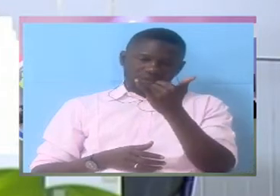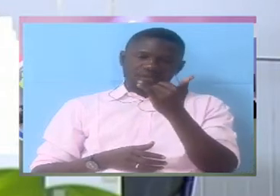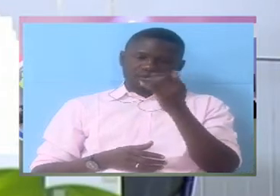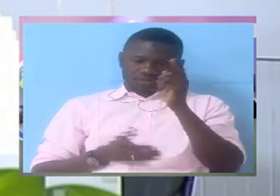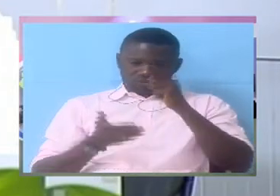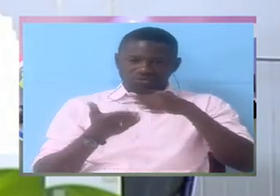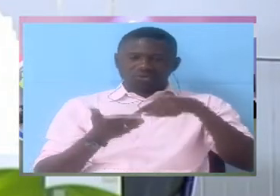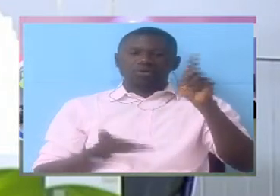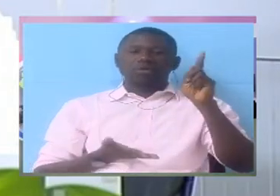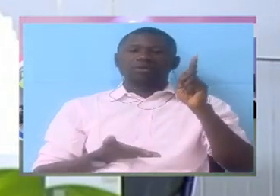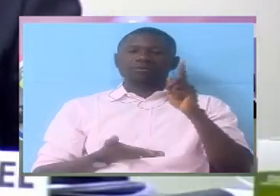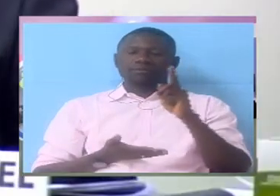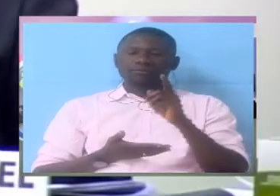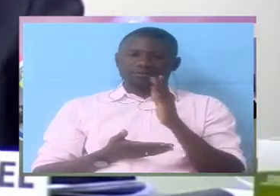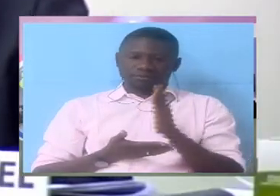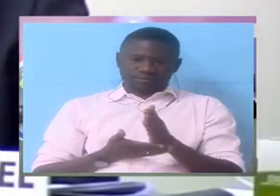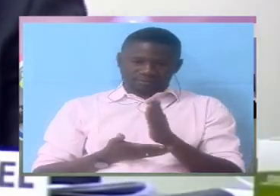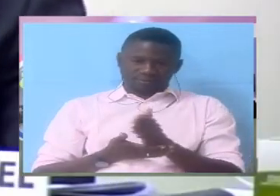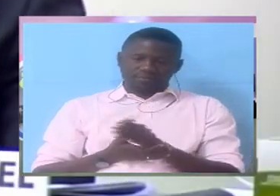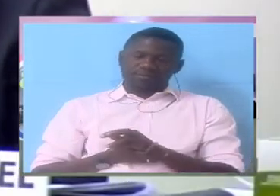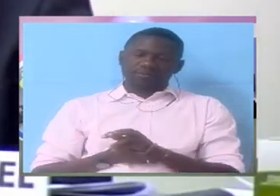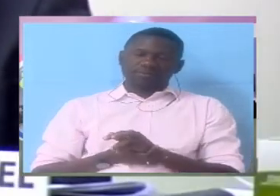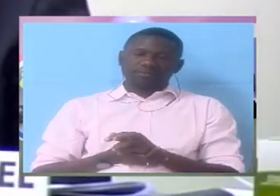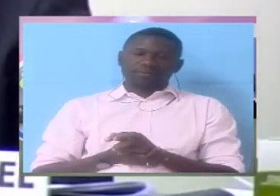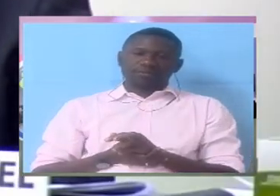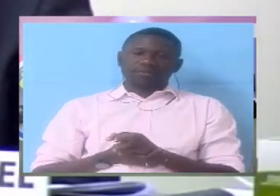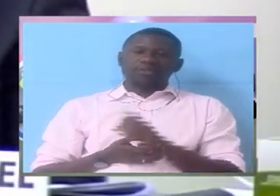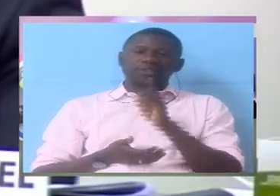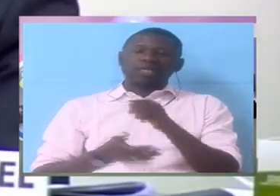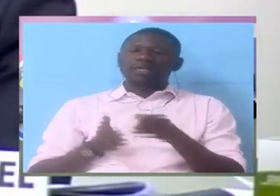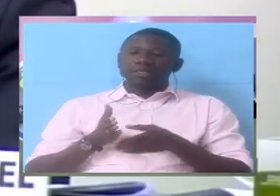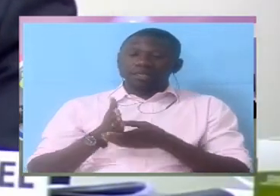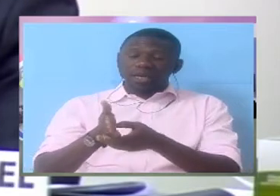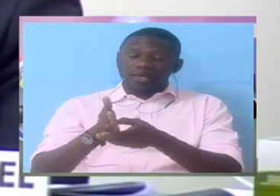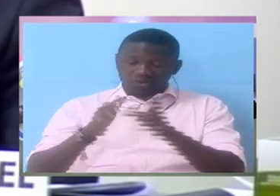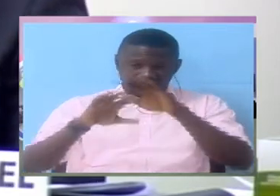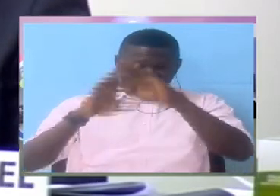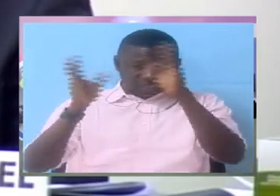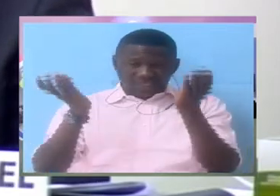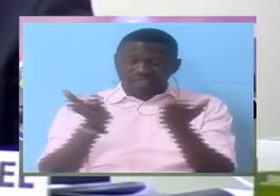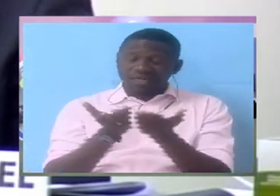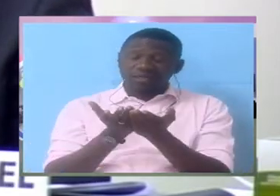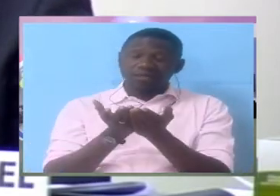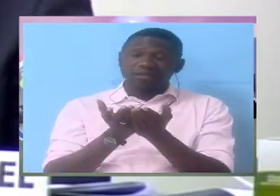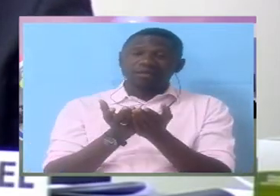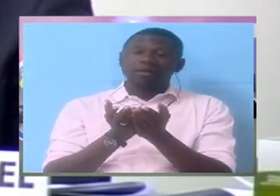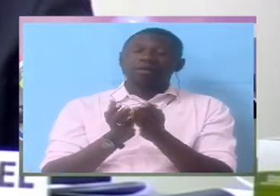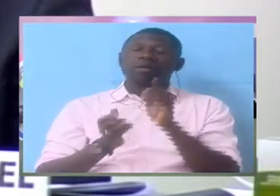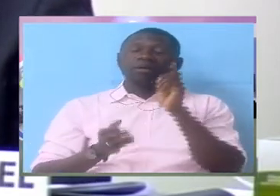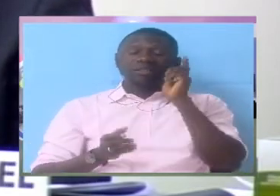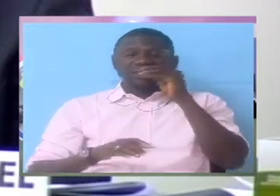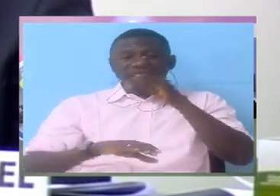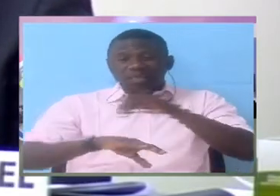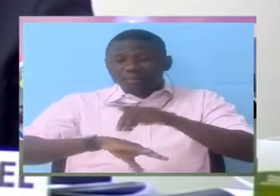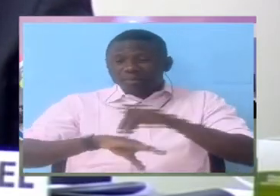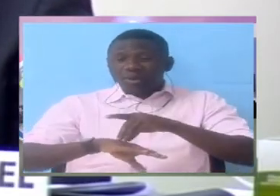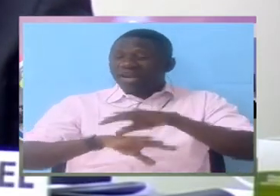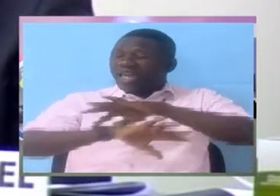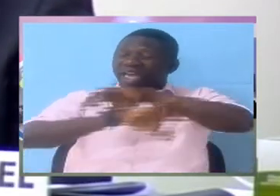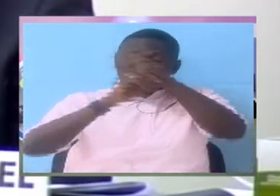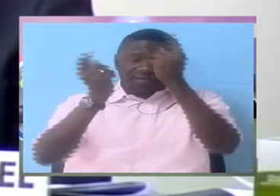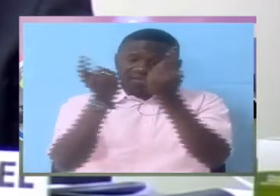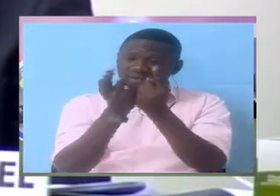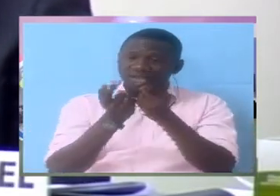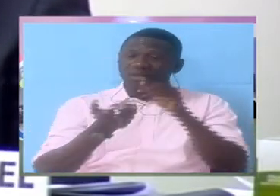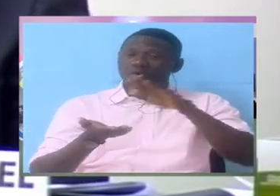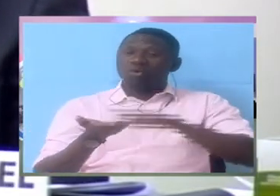That's correct. In fact, the director general would depend on you. Kordatio fang atikala